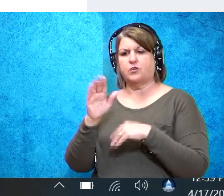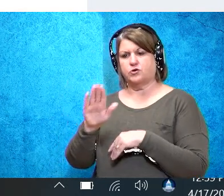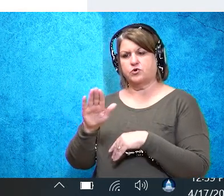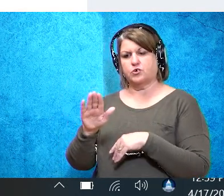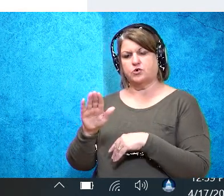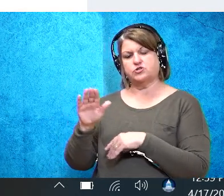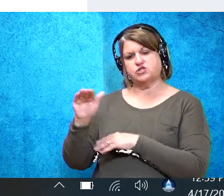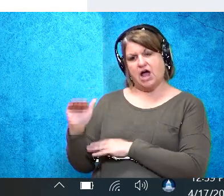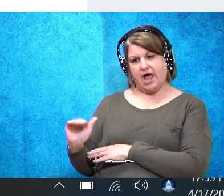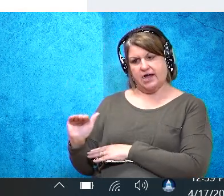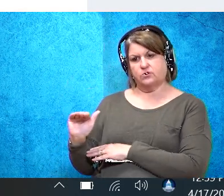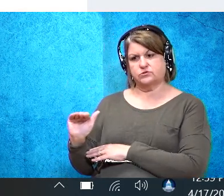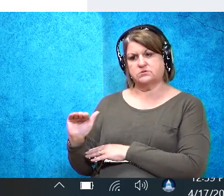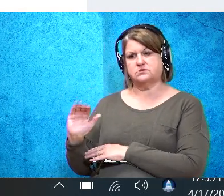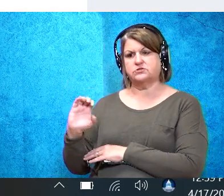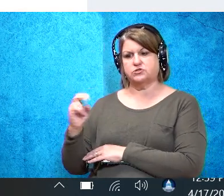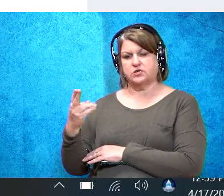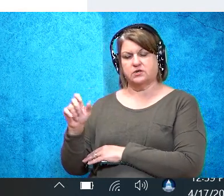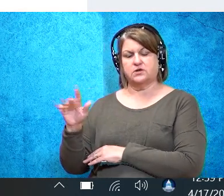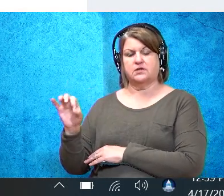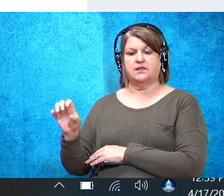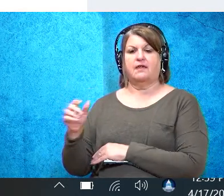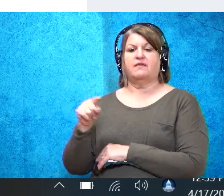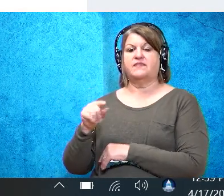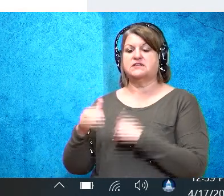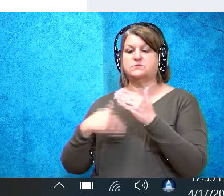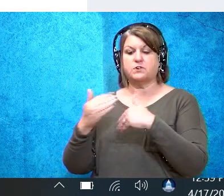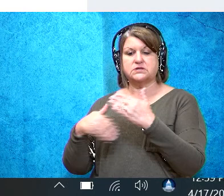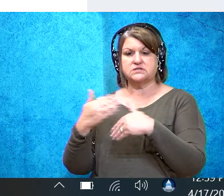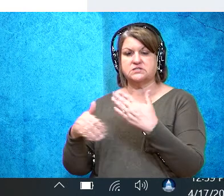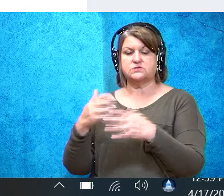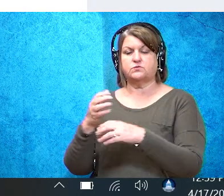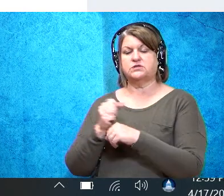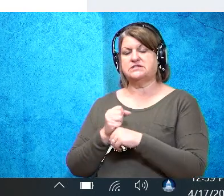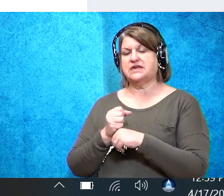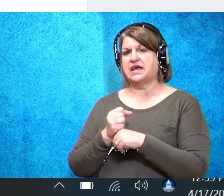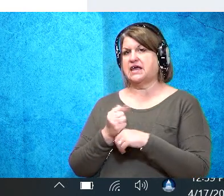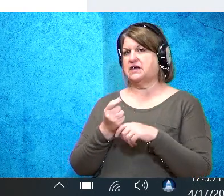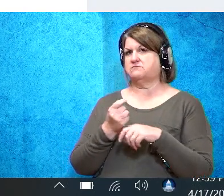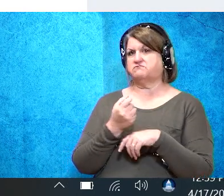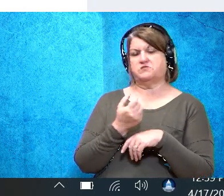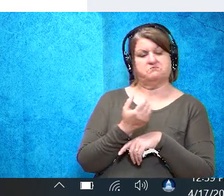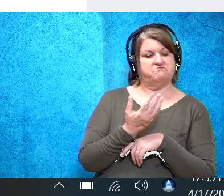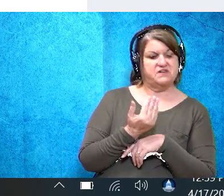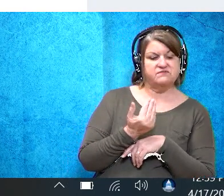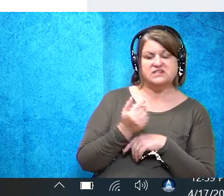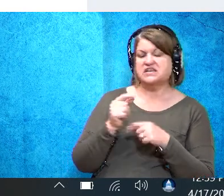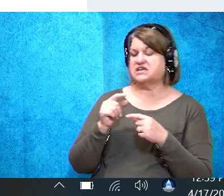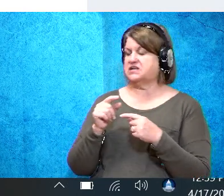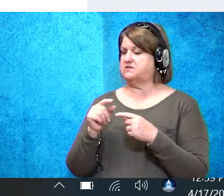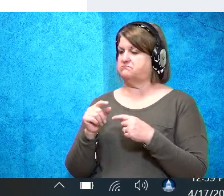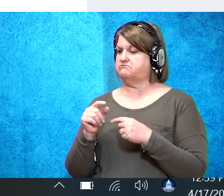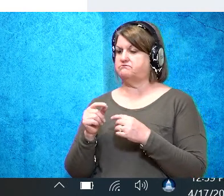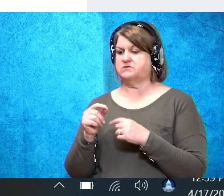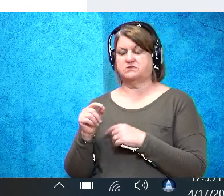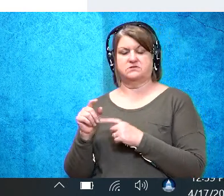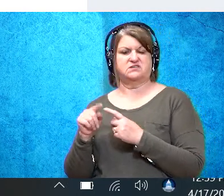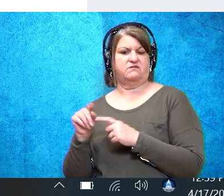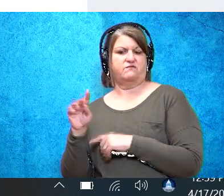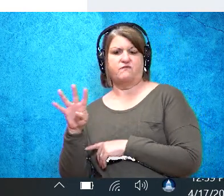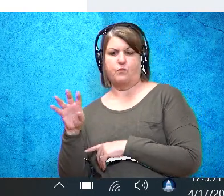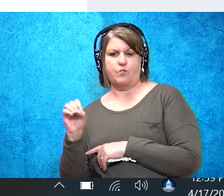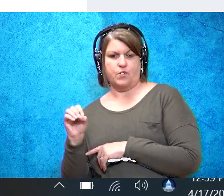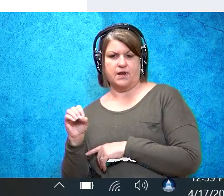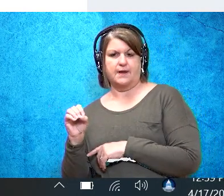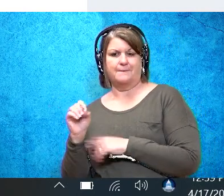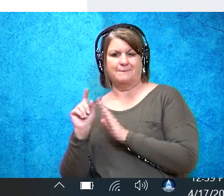Keep in mind that this process will take anywhere from 15 to 40 minutes, depending on how much information you need to